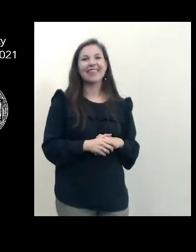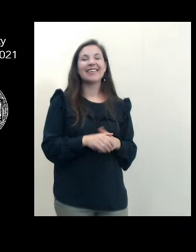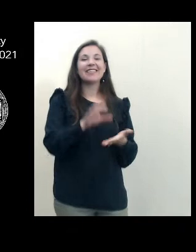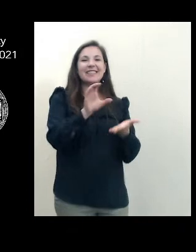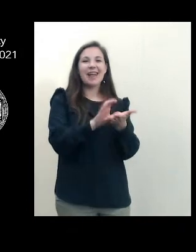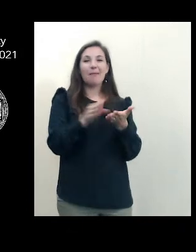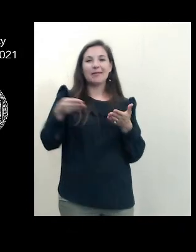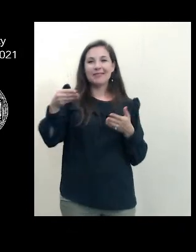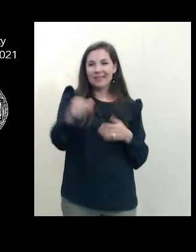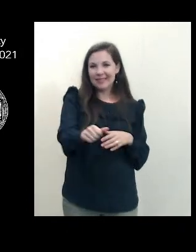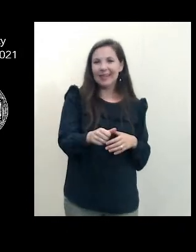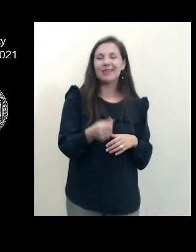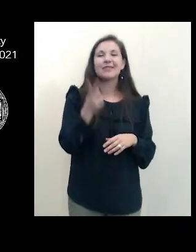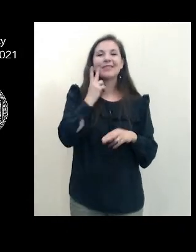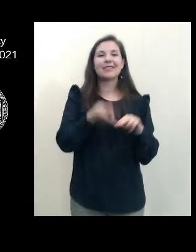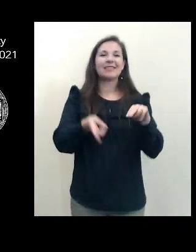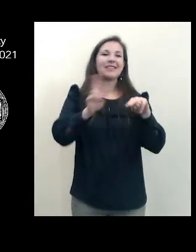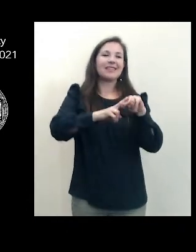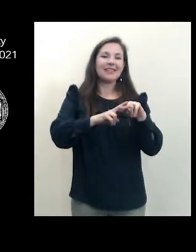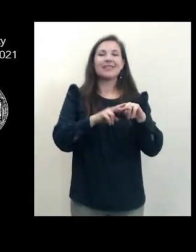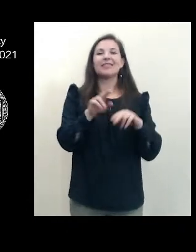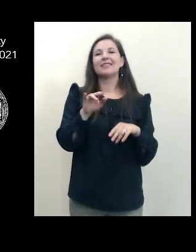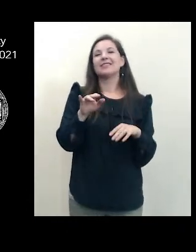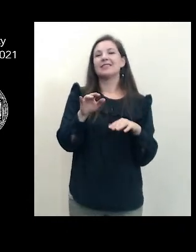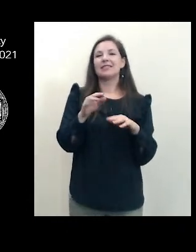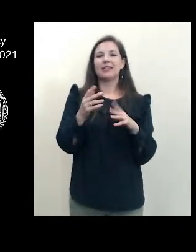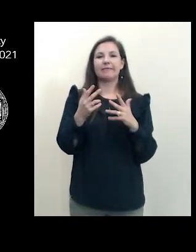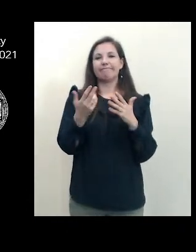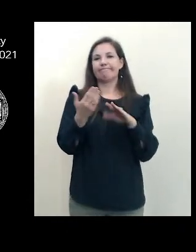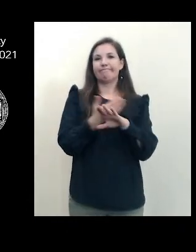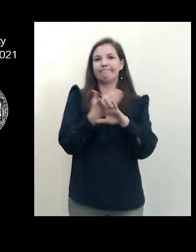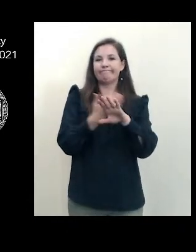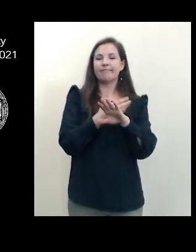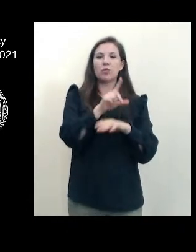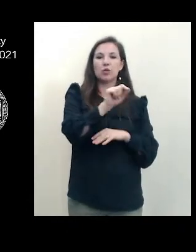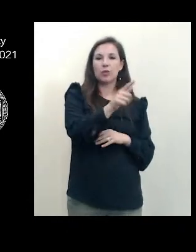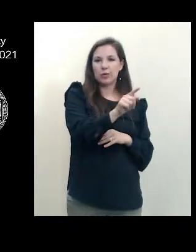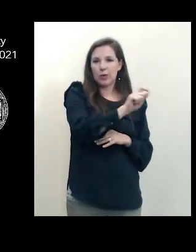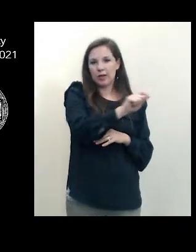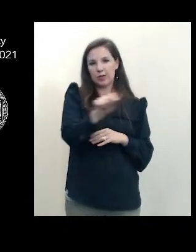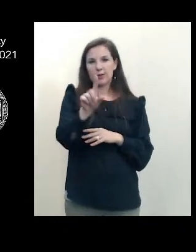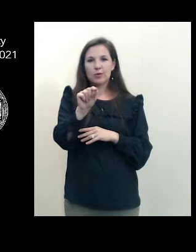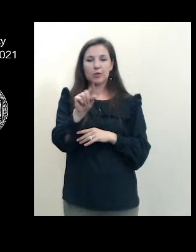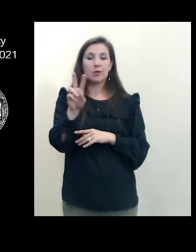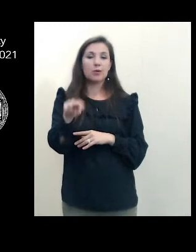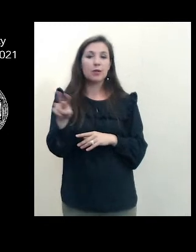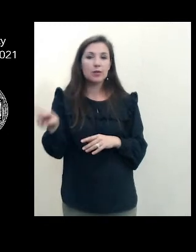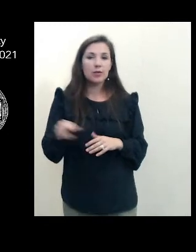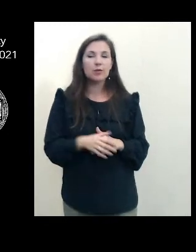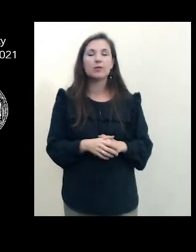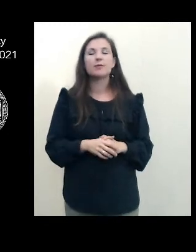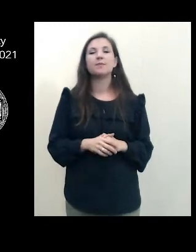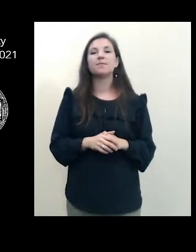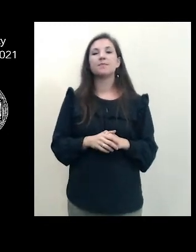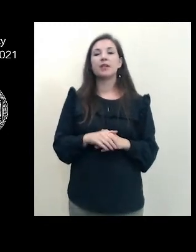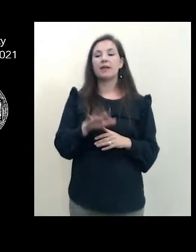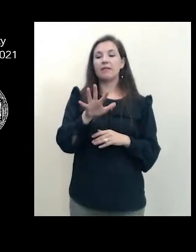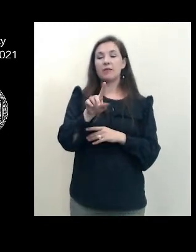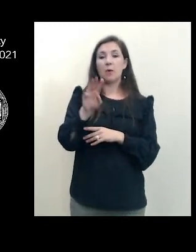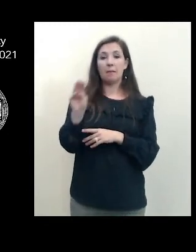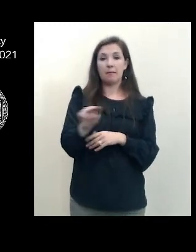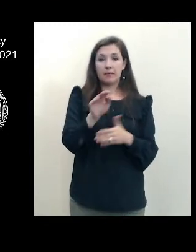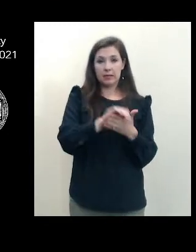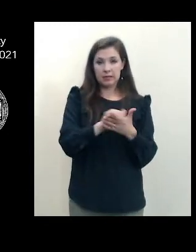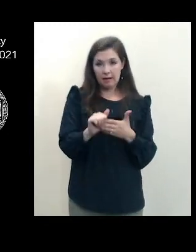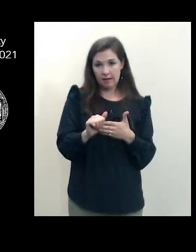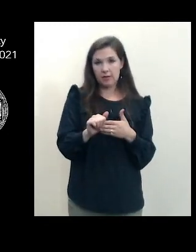seeing a significant increase in our infrastructure spending from 2021 to 2022. We had allocated $51 million in